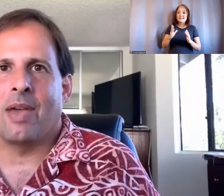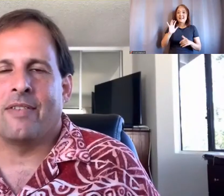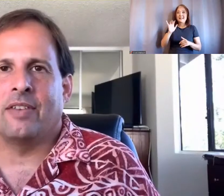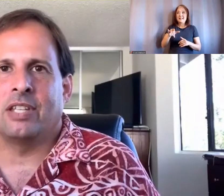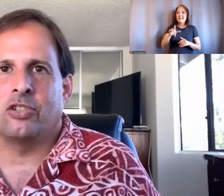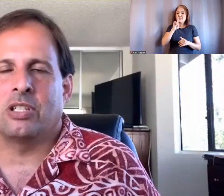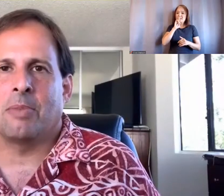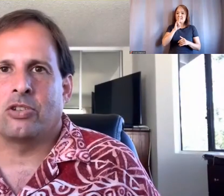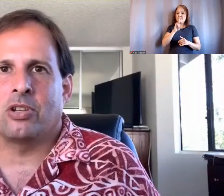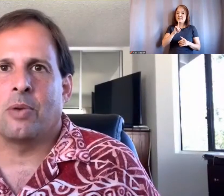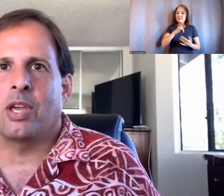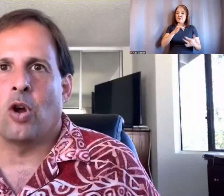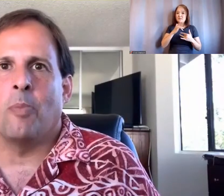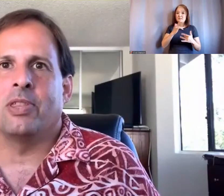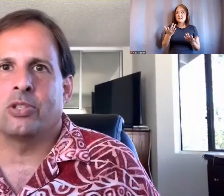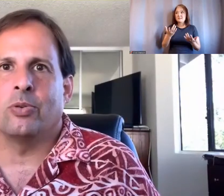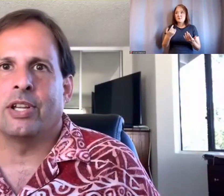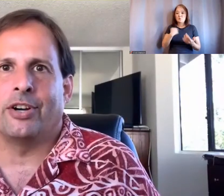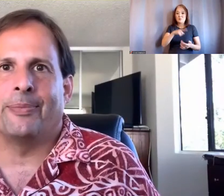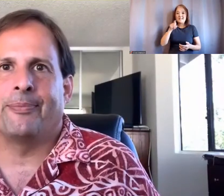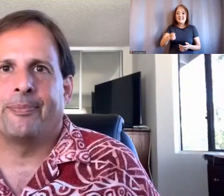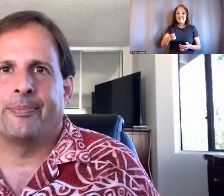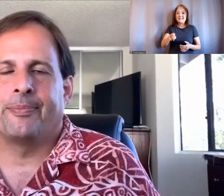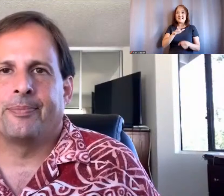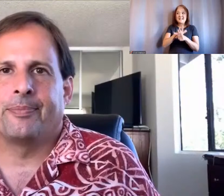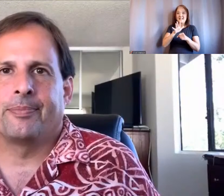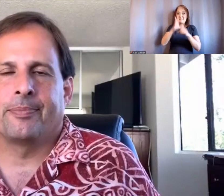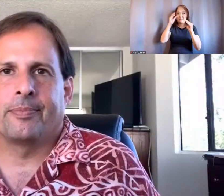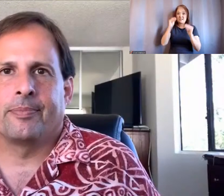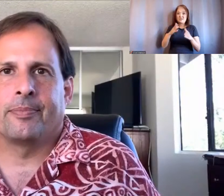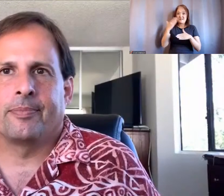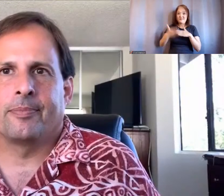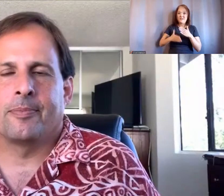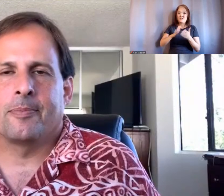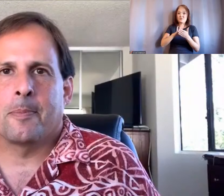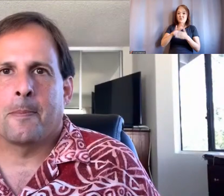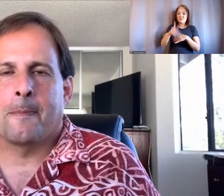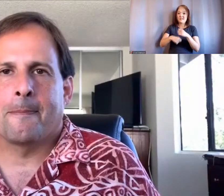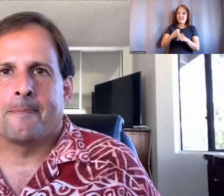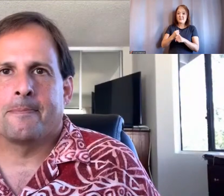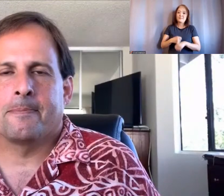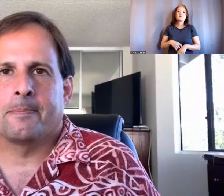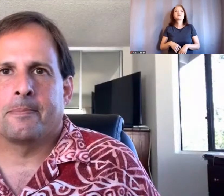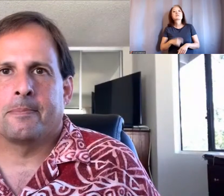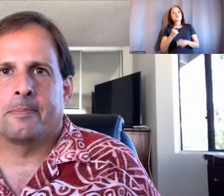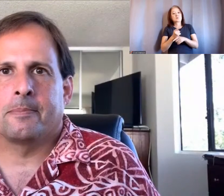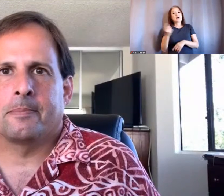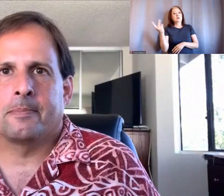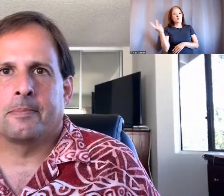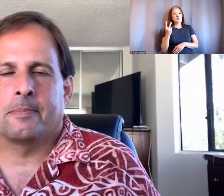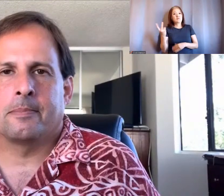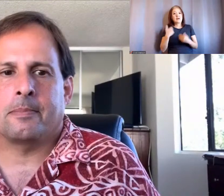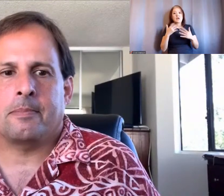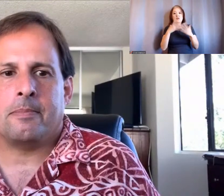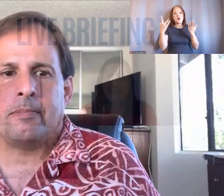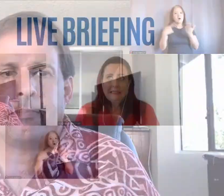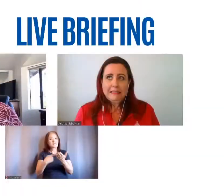have, that we have enough teachers to make sure that we can open the school year. Yeah, we're very worried about that. Corey and I have had a lot of conversations